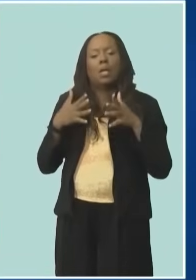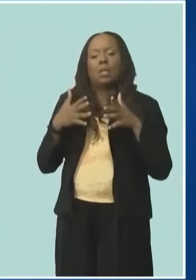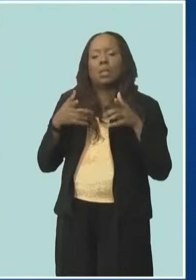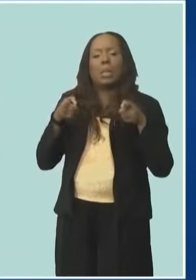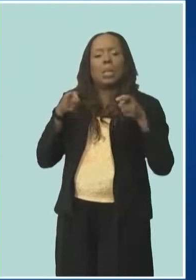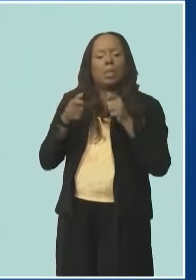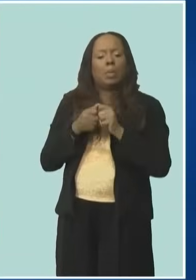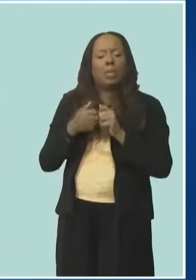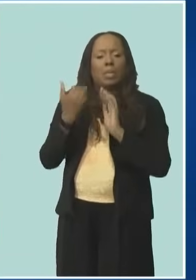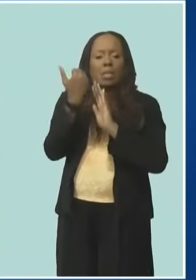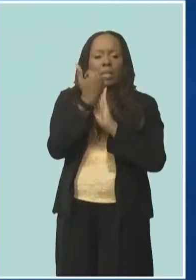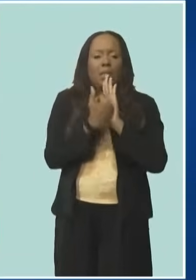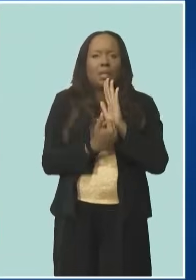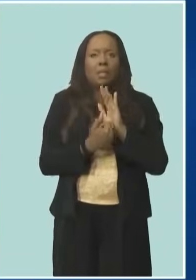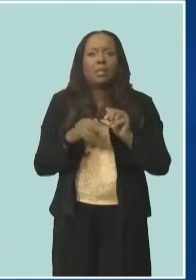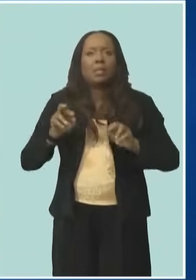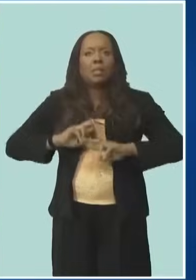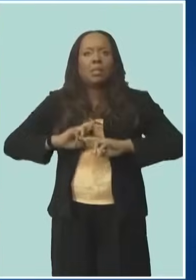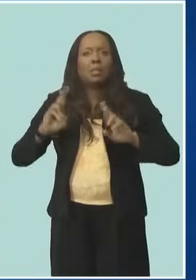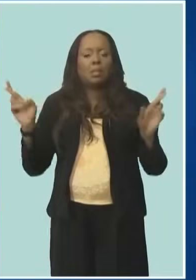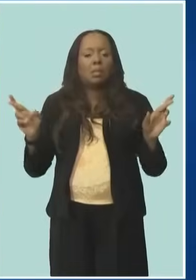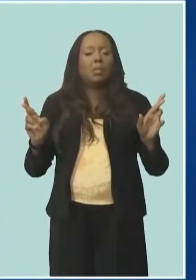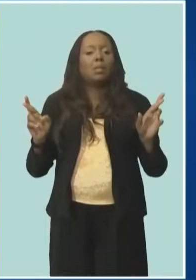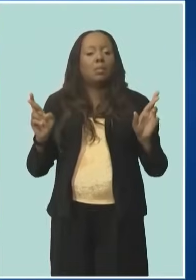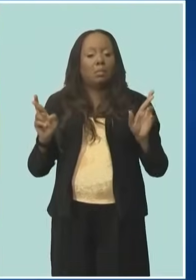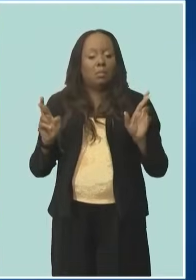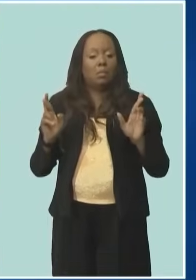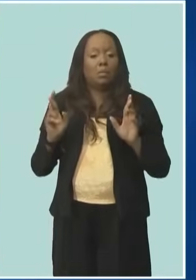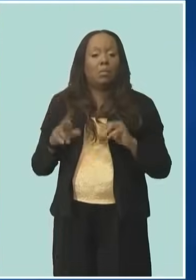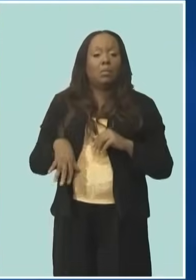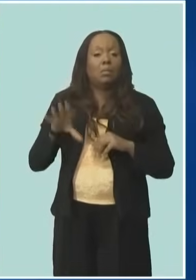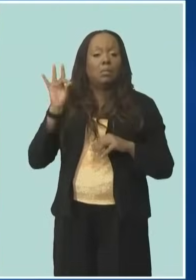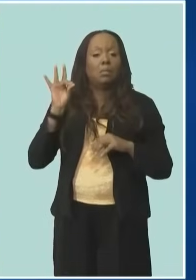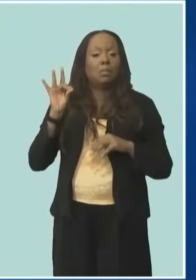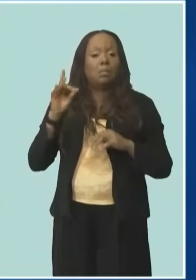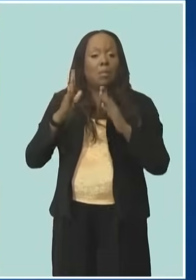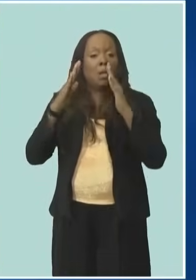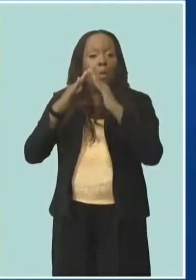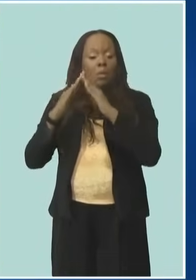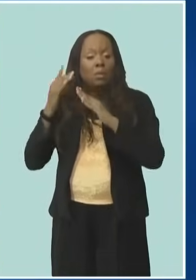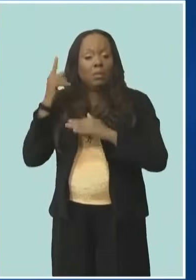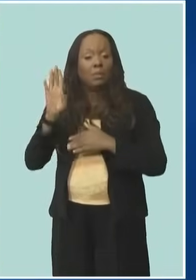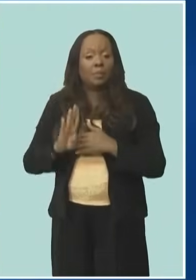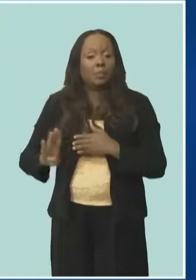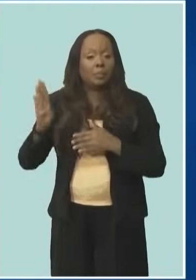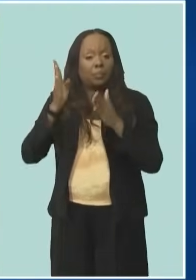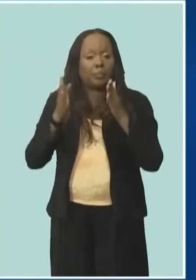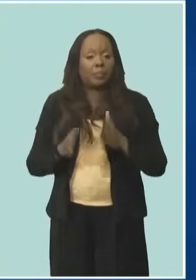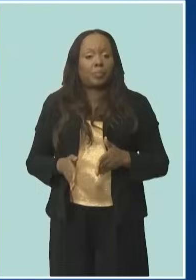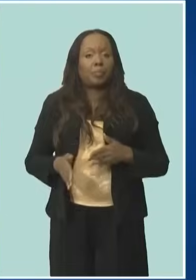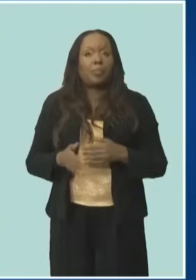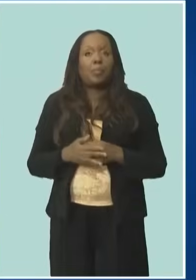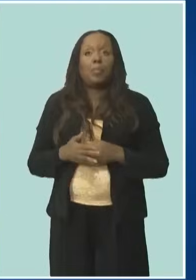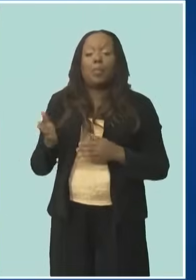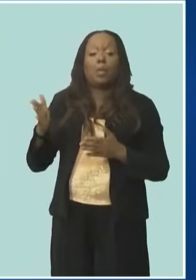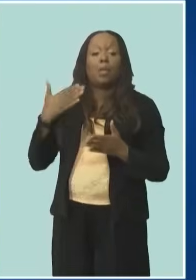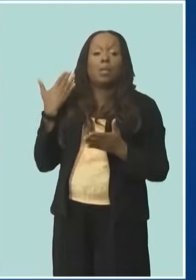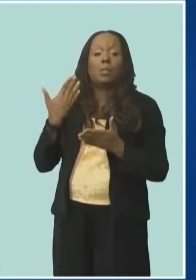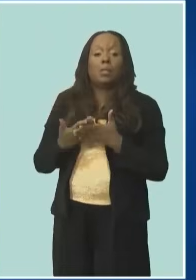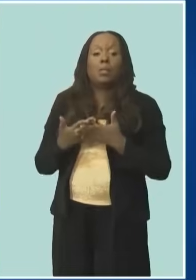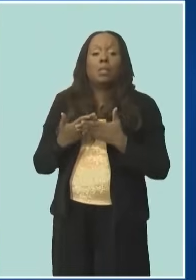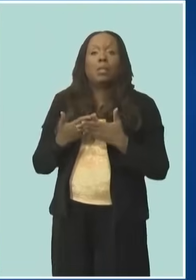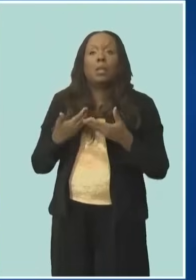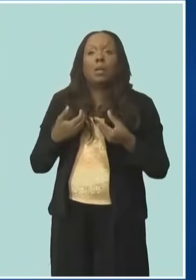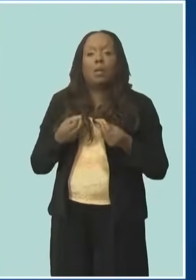get along with the country's business and finding housing solutions for the Barbadian public. He was speaking as he arrived at his Country Road St.